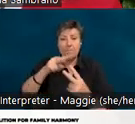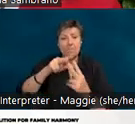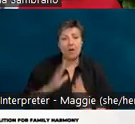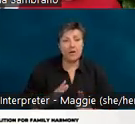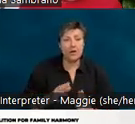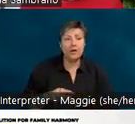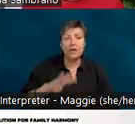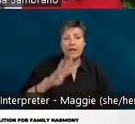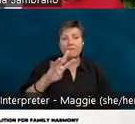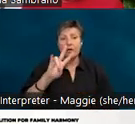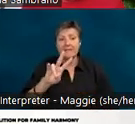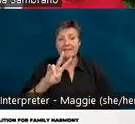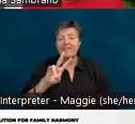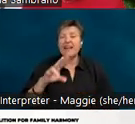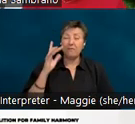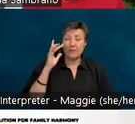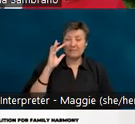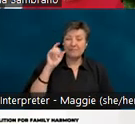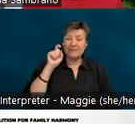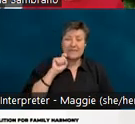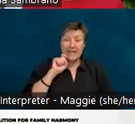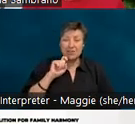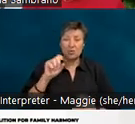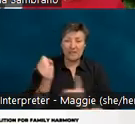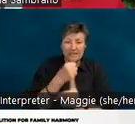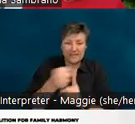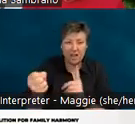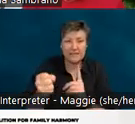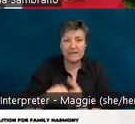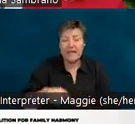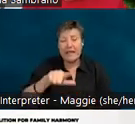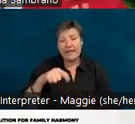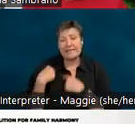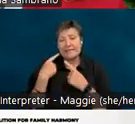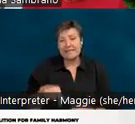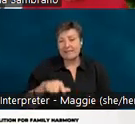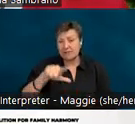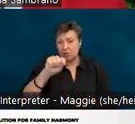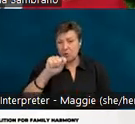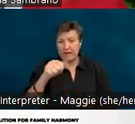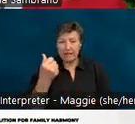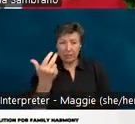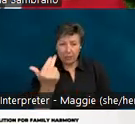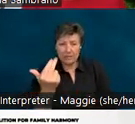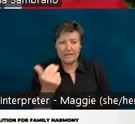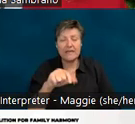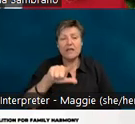since 2013, 29% of known cases of fatal violence against trans people were committed by an intimate partner.